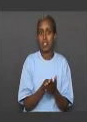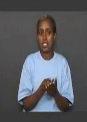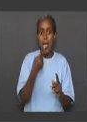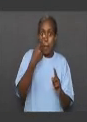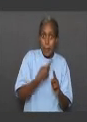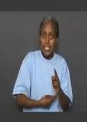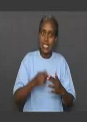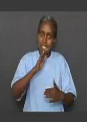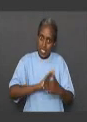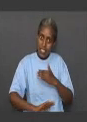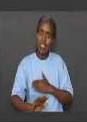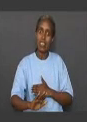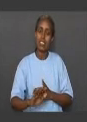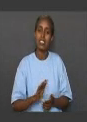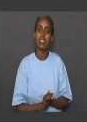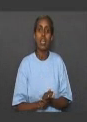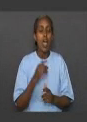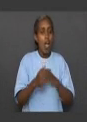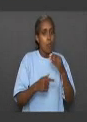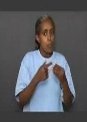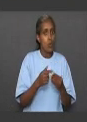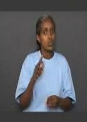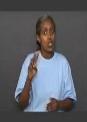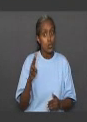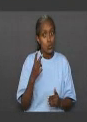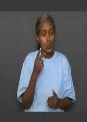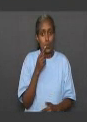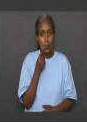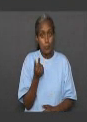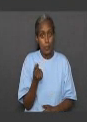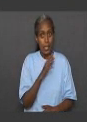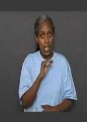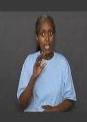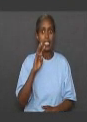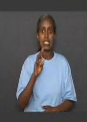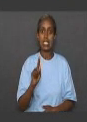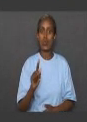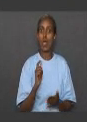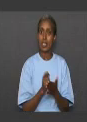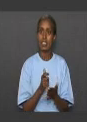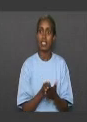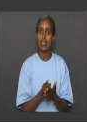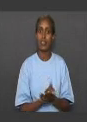interest yields about 2 bir and 61 cents.